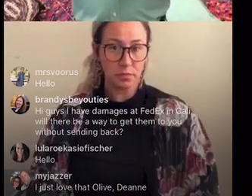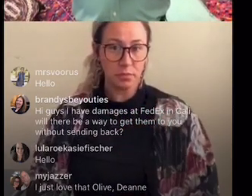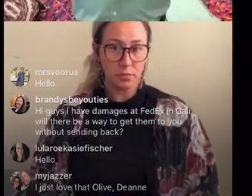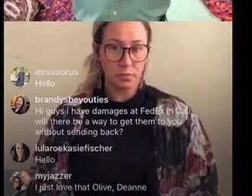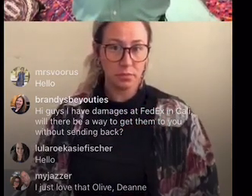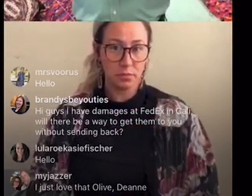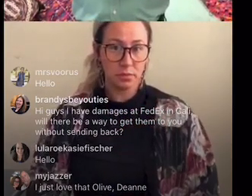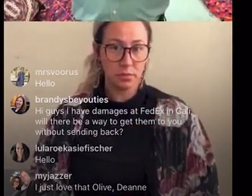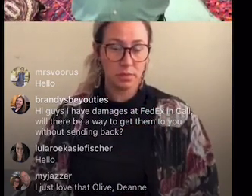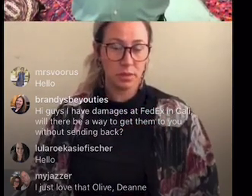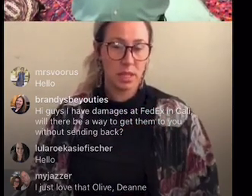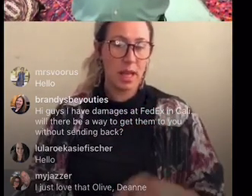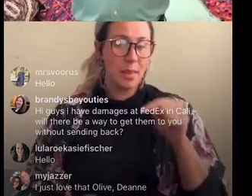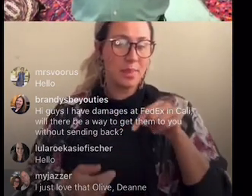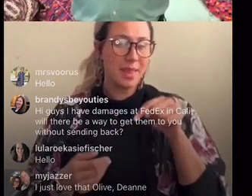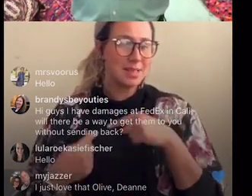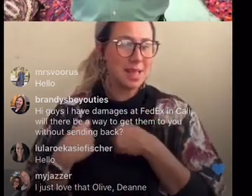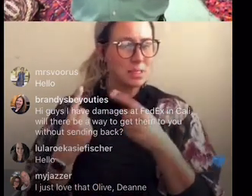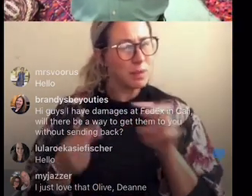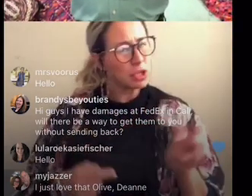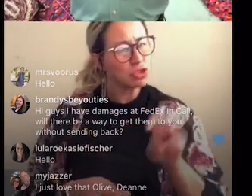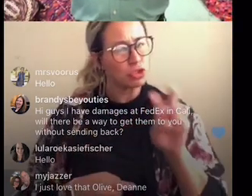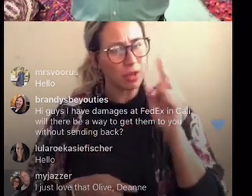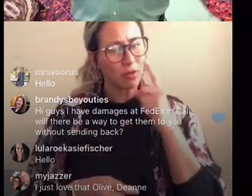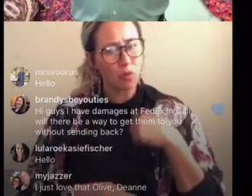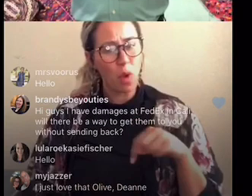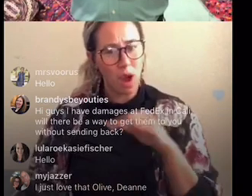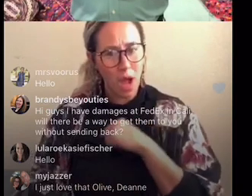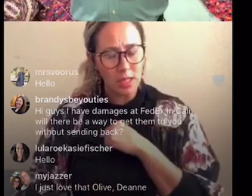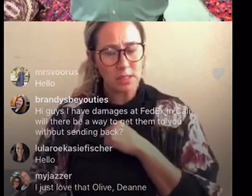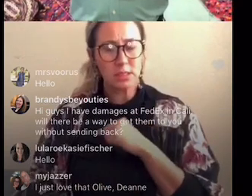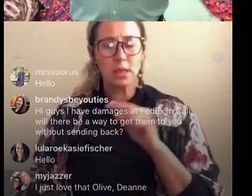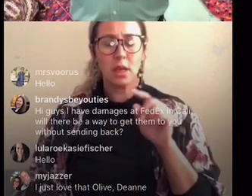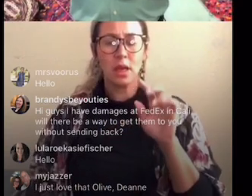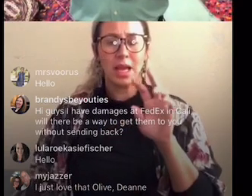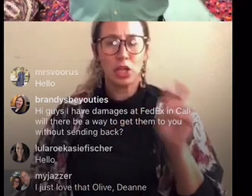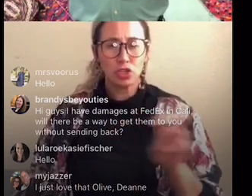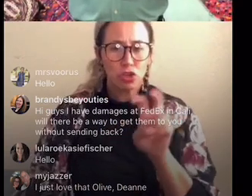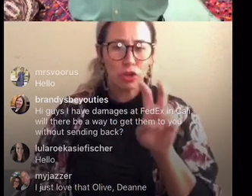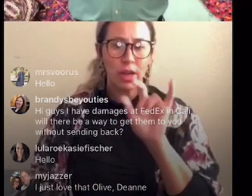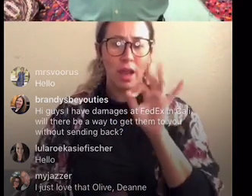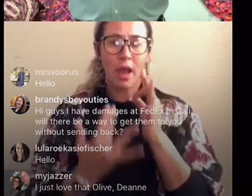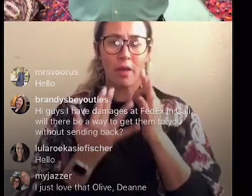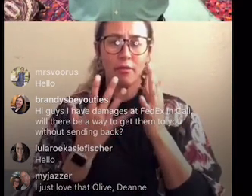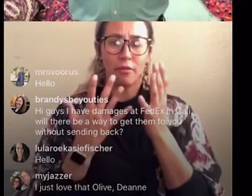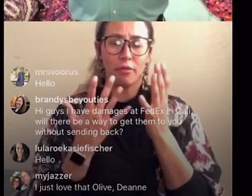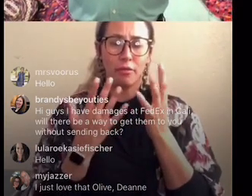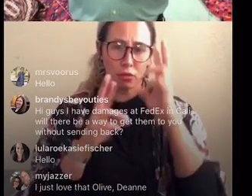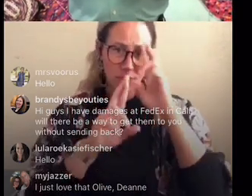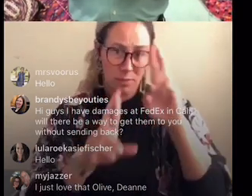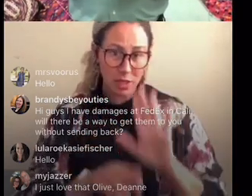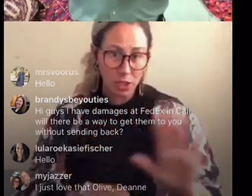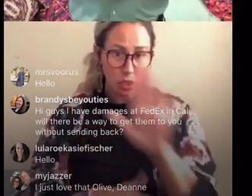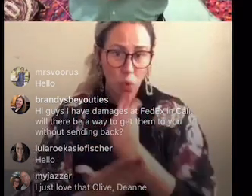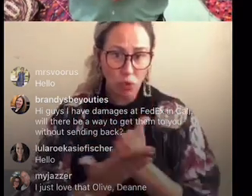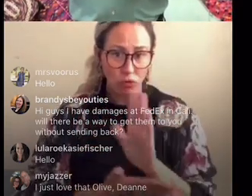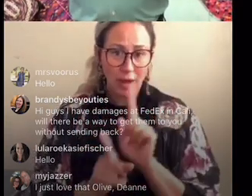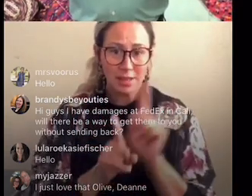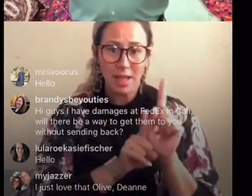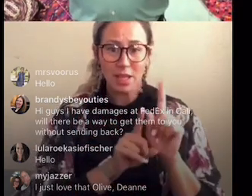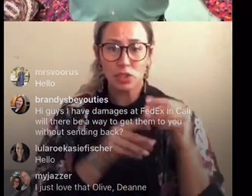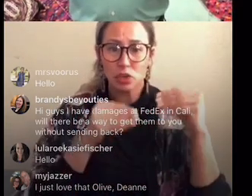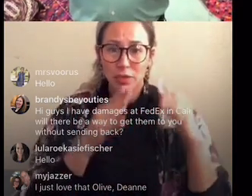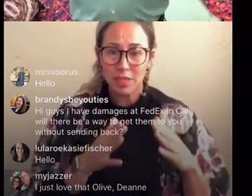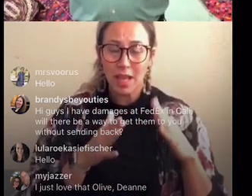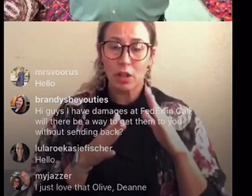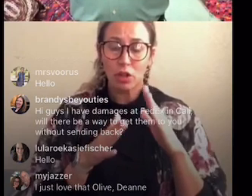I want to tell you that this has been a journey for us. And it's a journey of coming to respect your rights as a retailer and